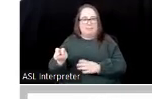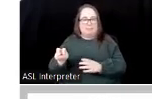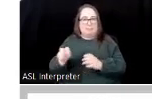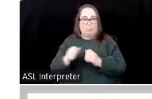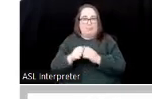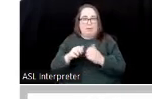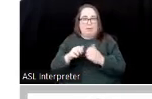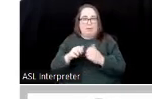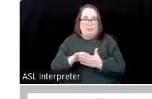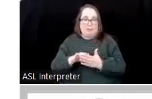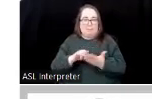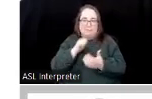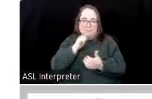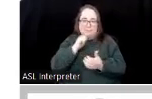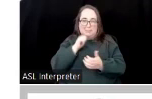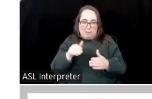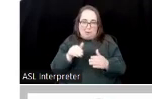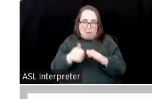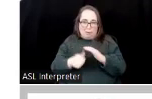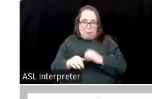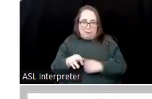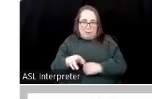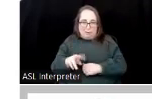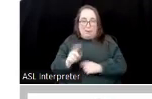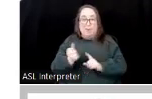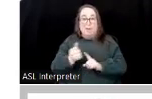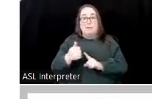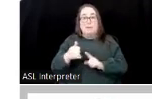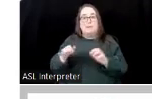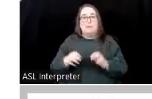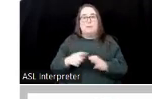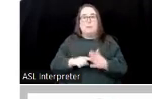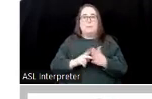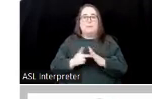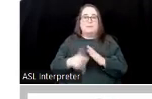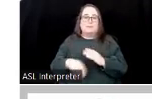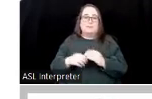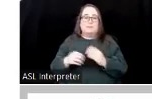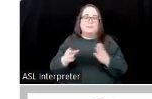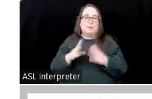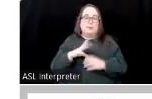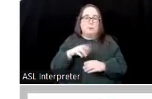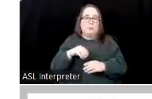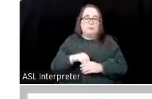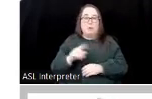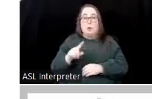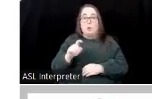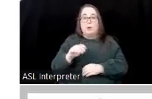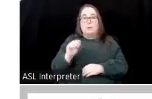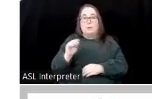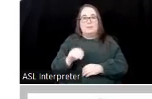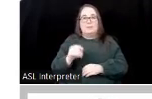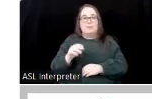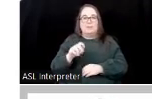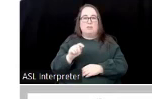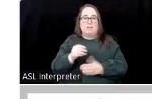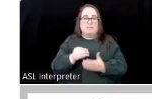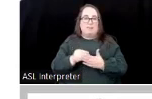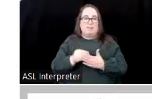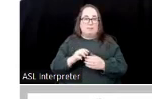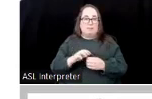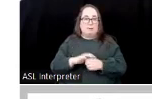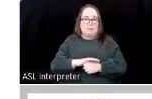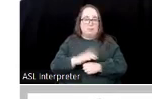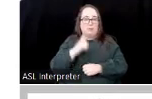the Medicaid program. The expanded definition of supplemental services includes 100% grant fund coverage